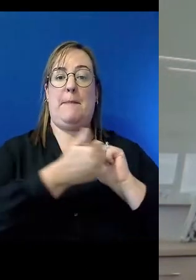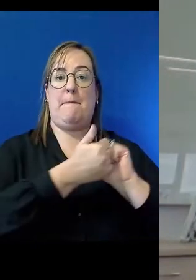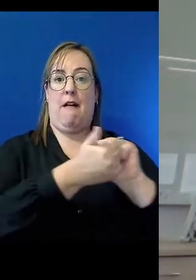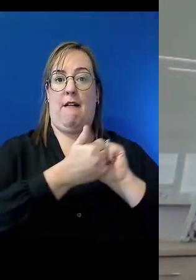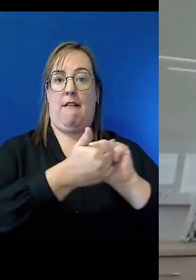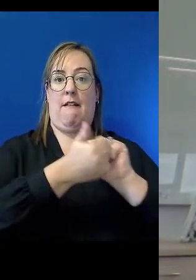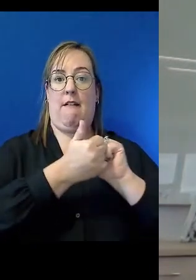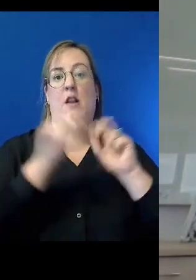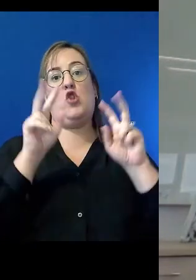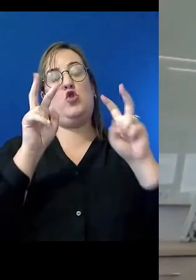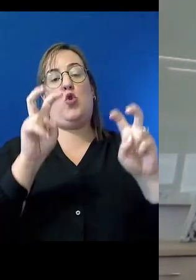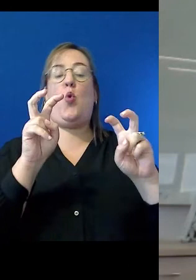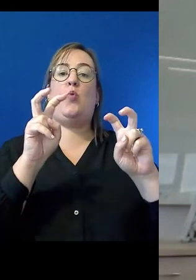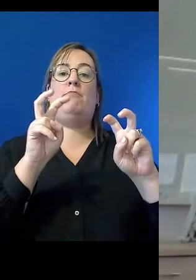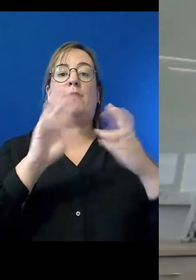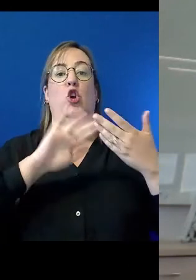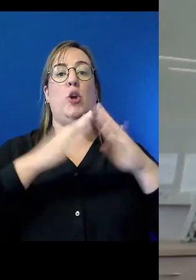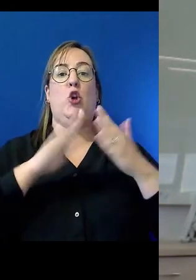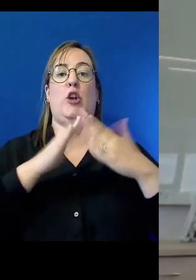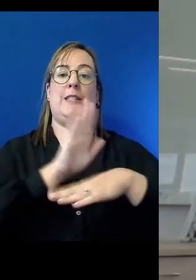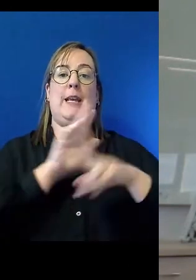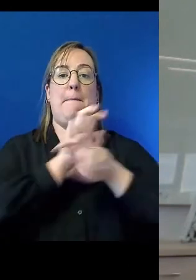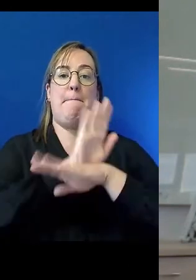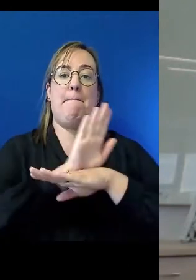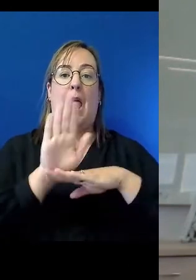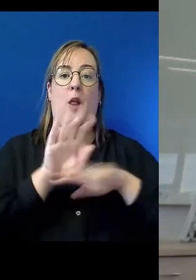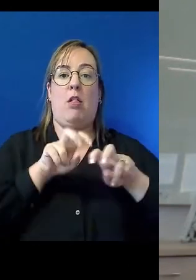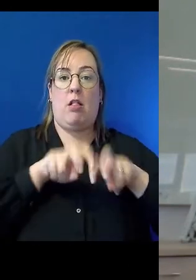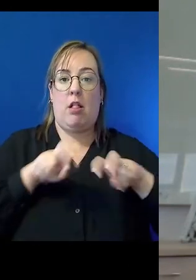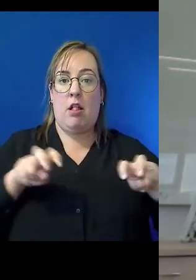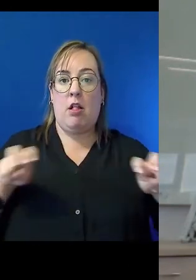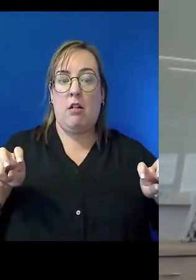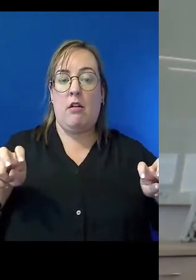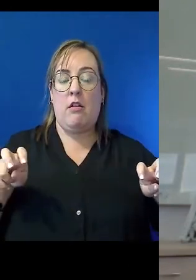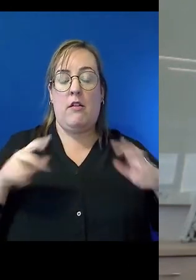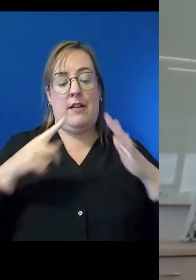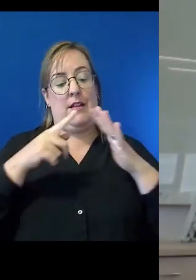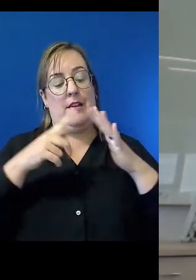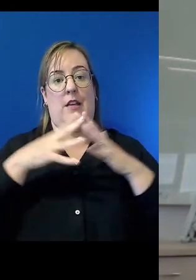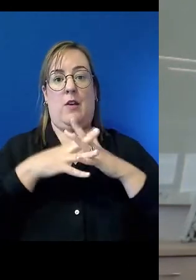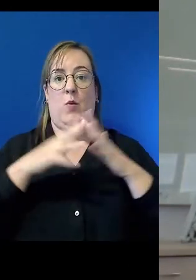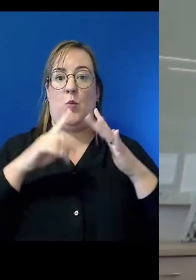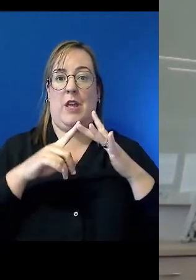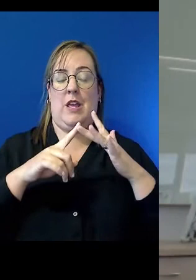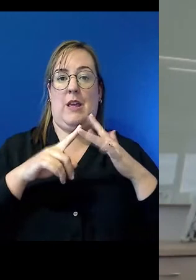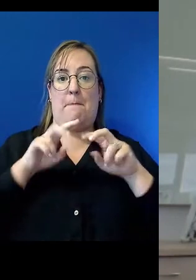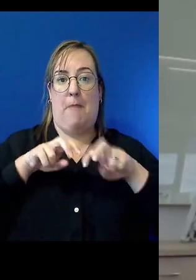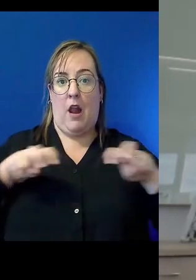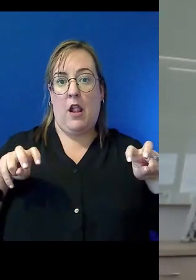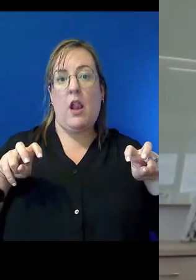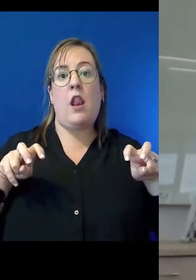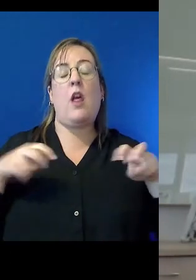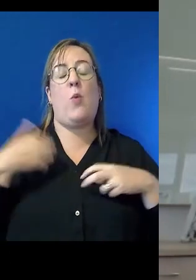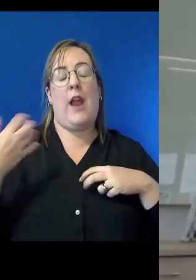panels. And the name of those iwi panels in Maori terms is a name called Te Pai Oranga, looking after the well-being